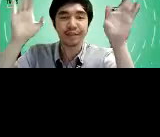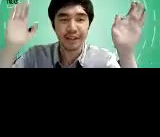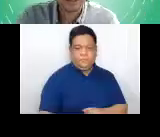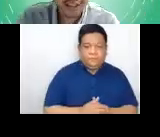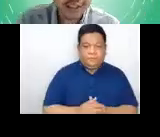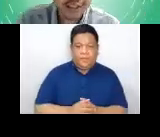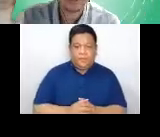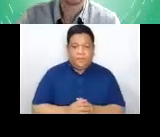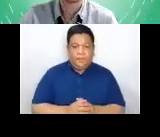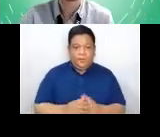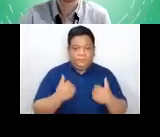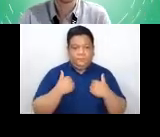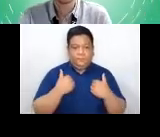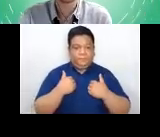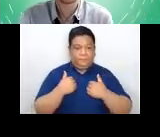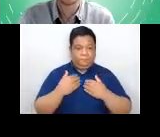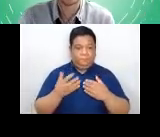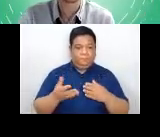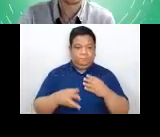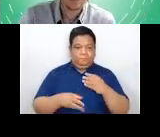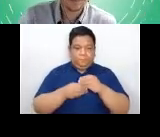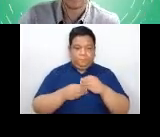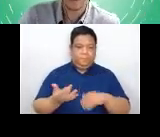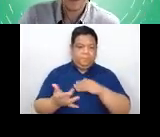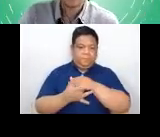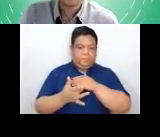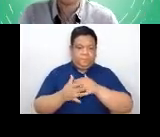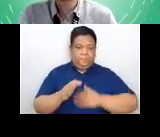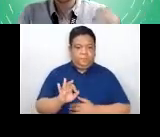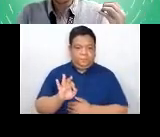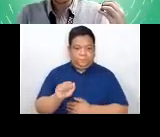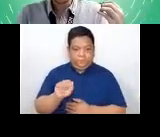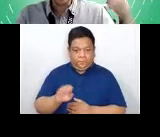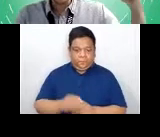have a digital fabrication process. So there. Now,